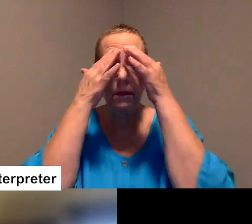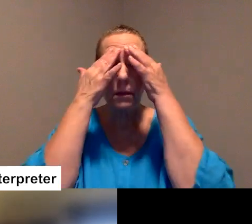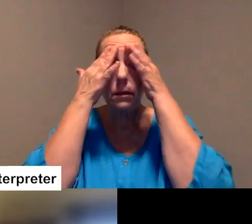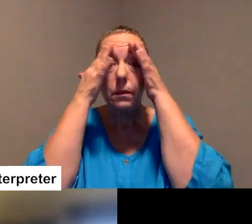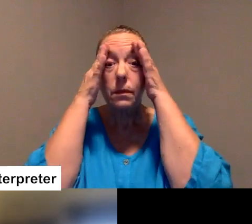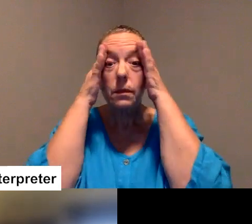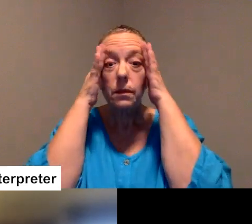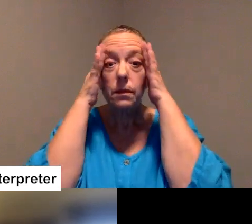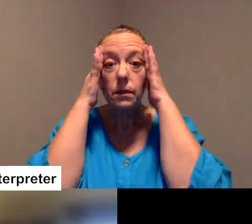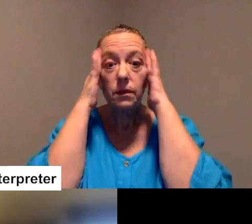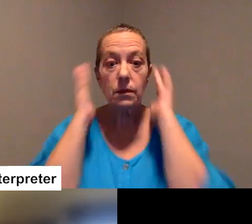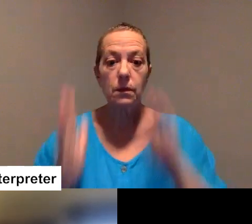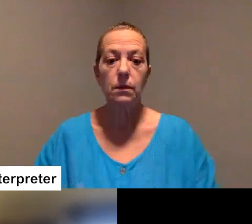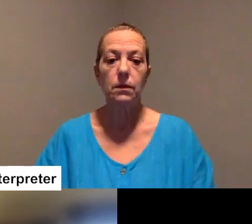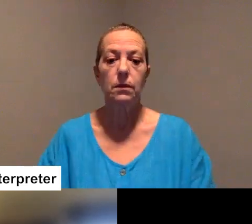with